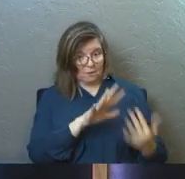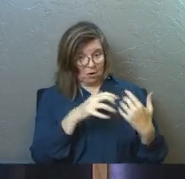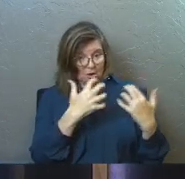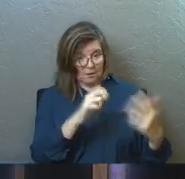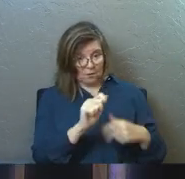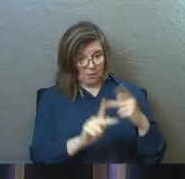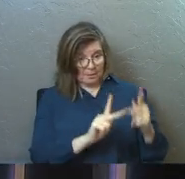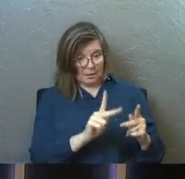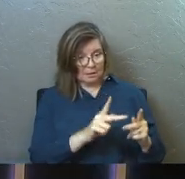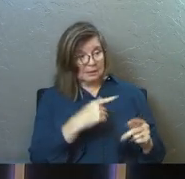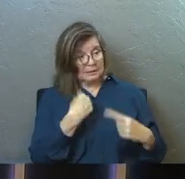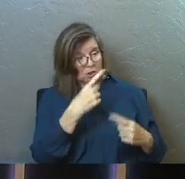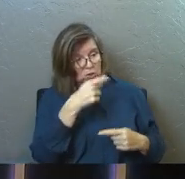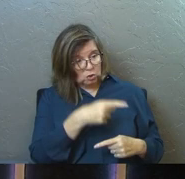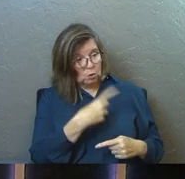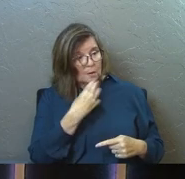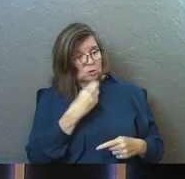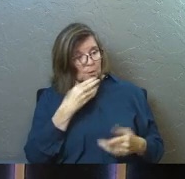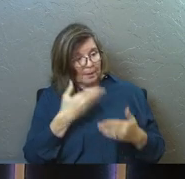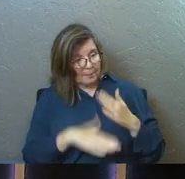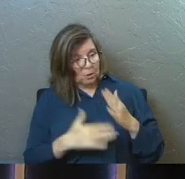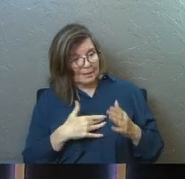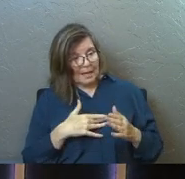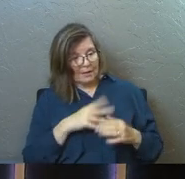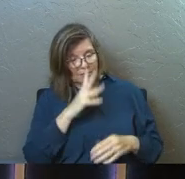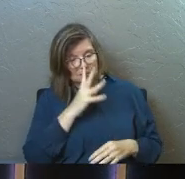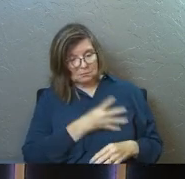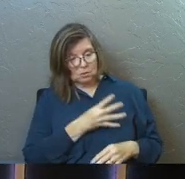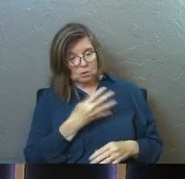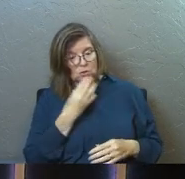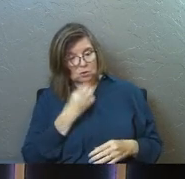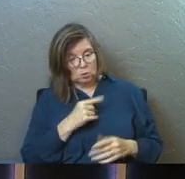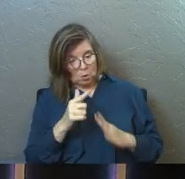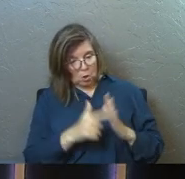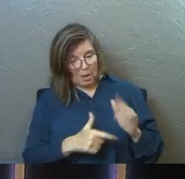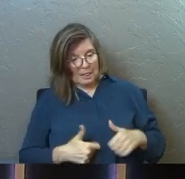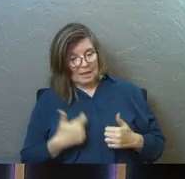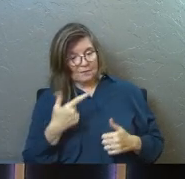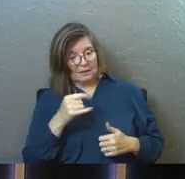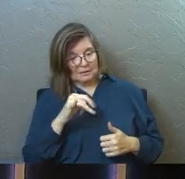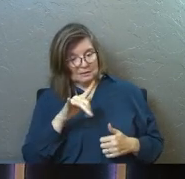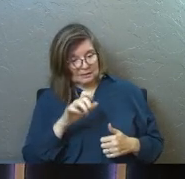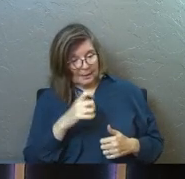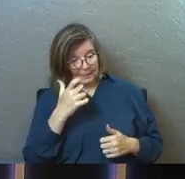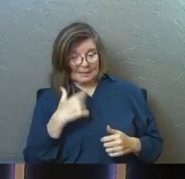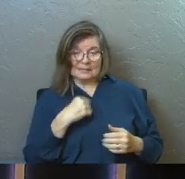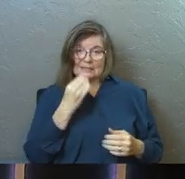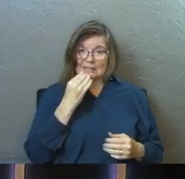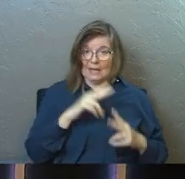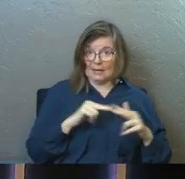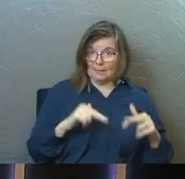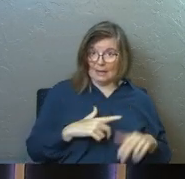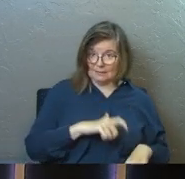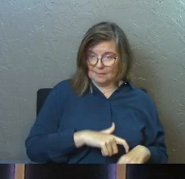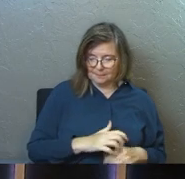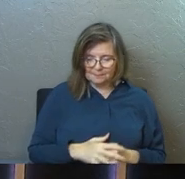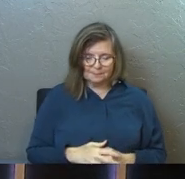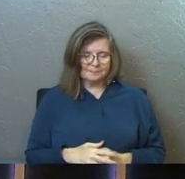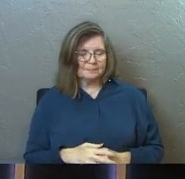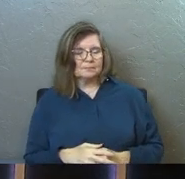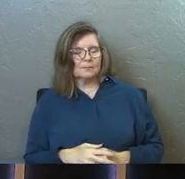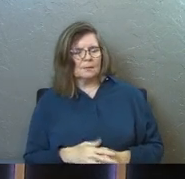front of all the others, since you, a Jew by birth, have discarded the Jewish laws and are living like a Gentile, because he's eating bacon at the